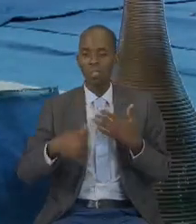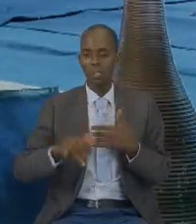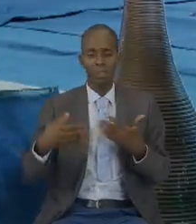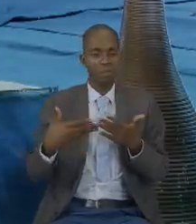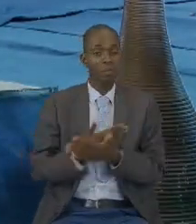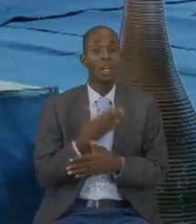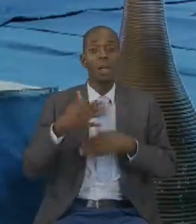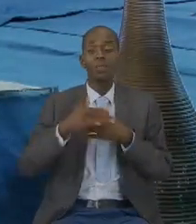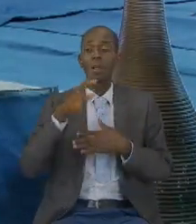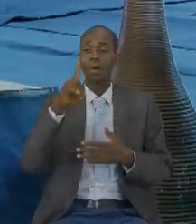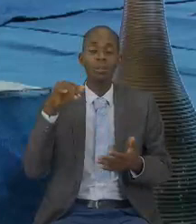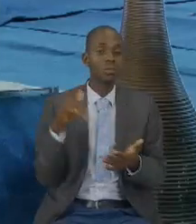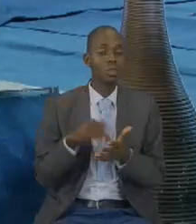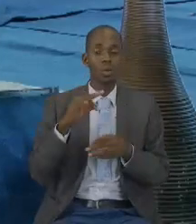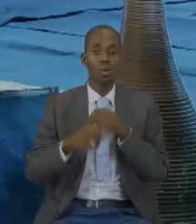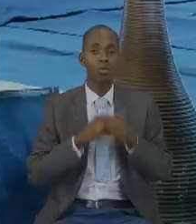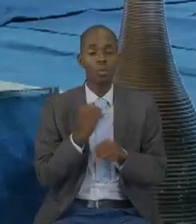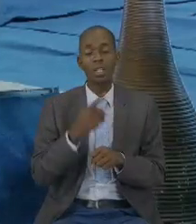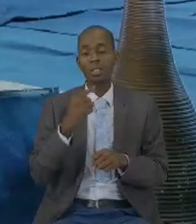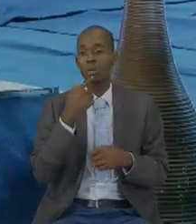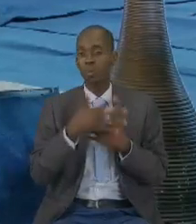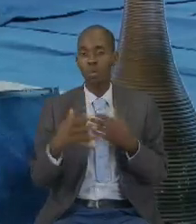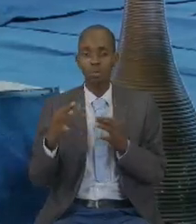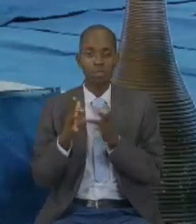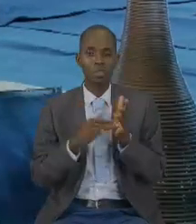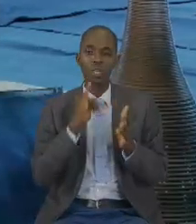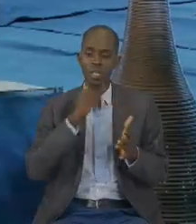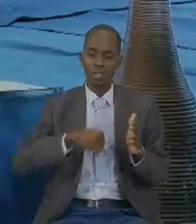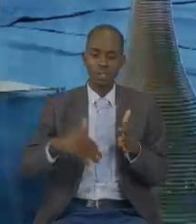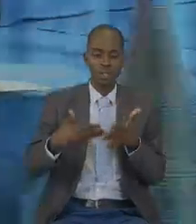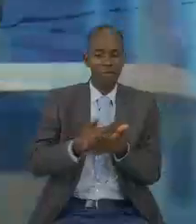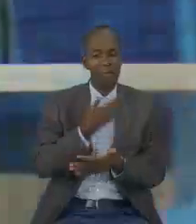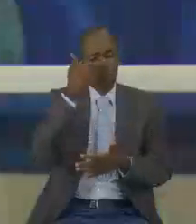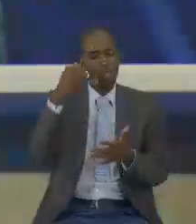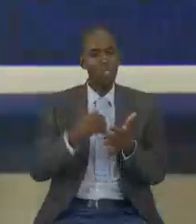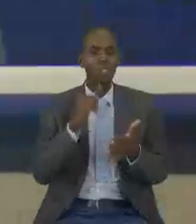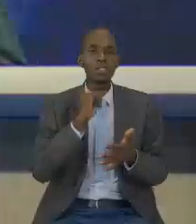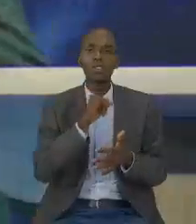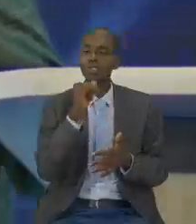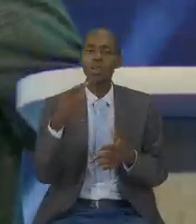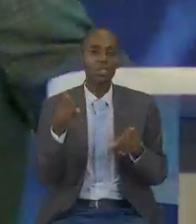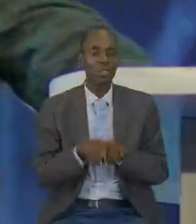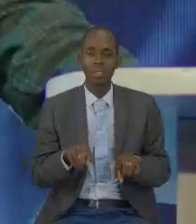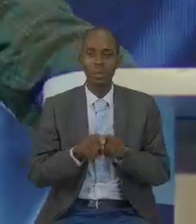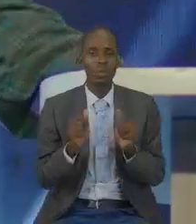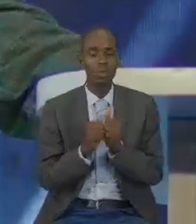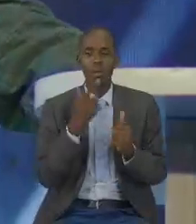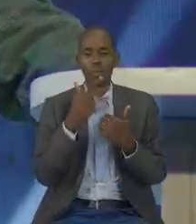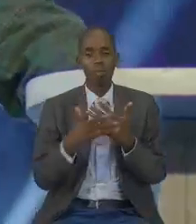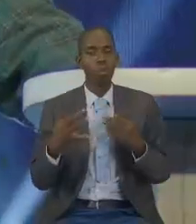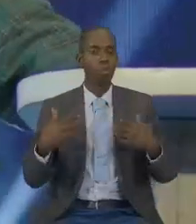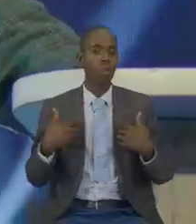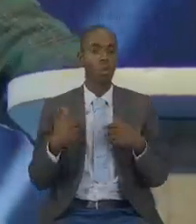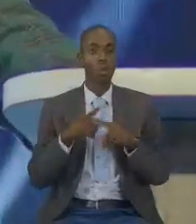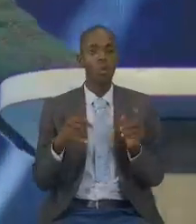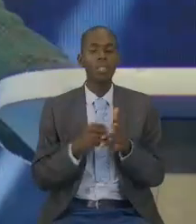the blood of Jesus is still fresh, because it is not the blood of an animal. It is the blood of